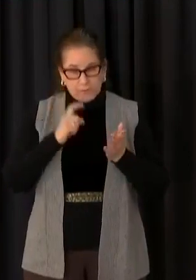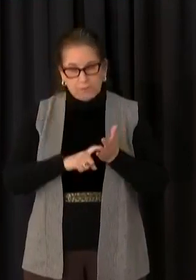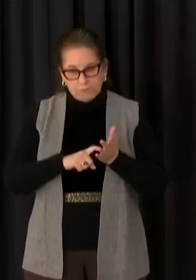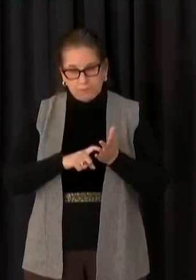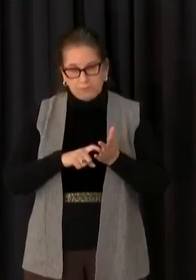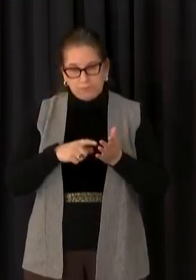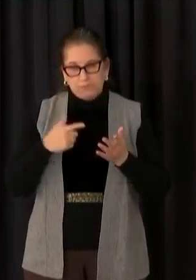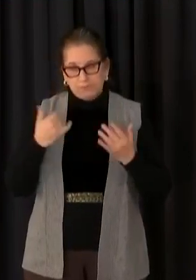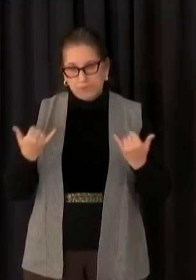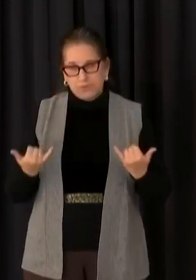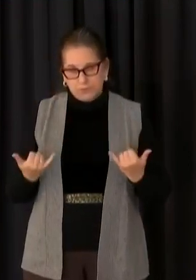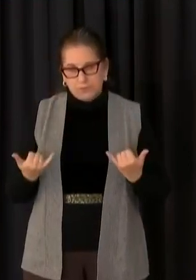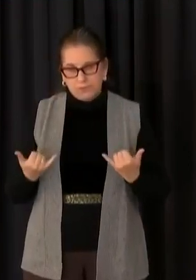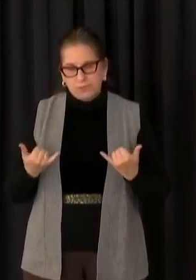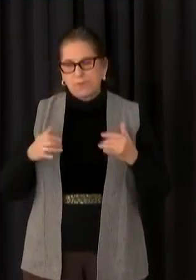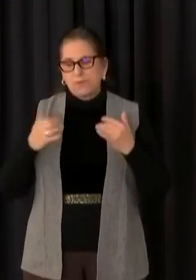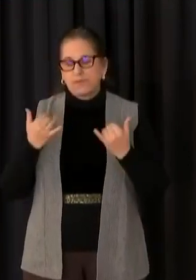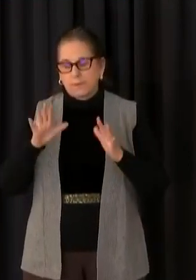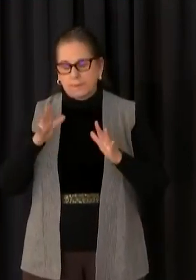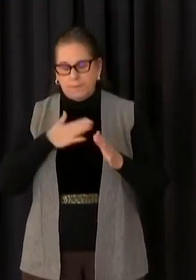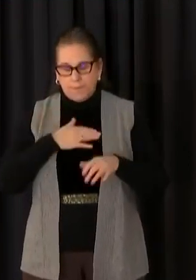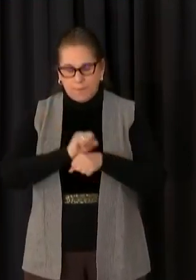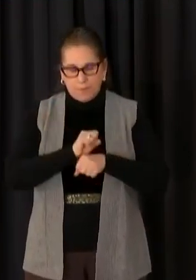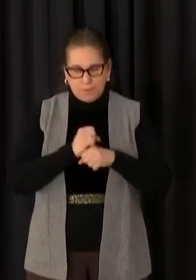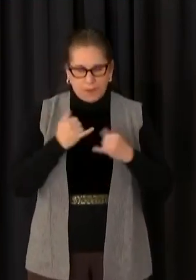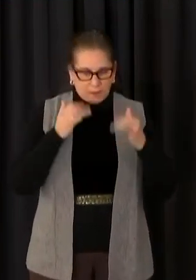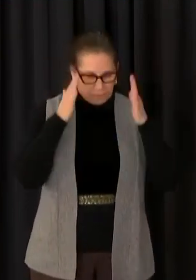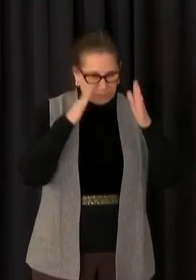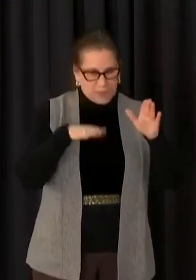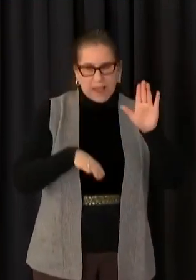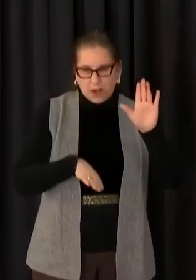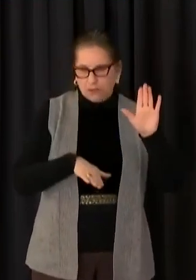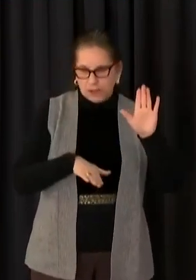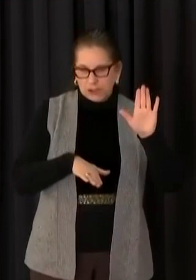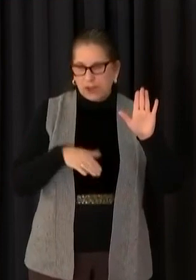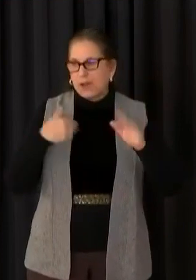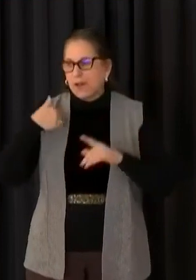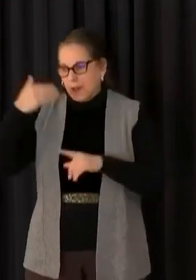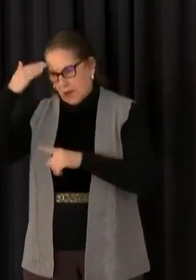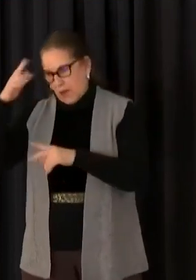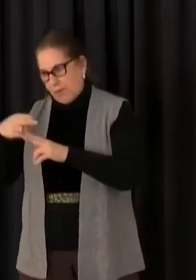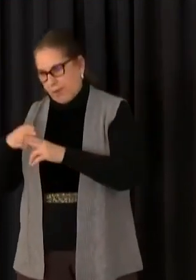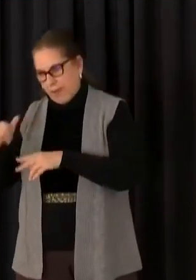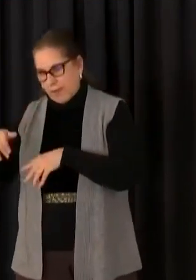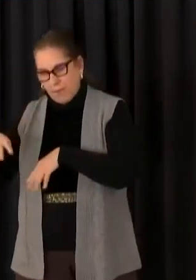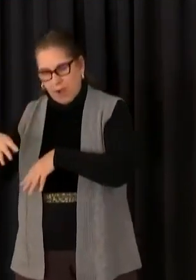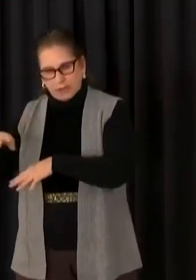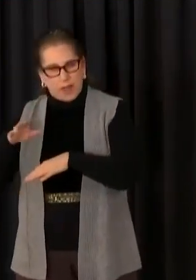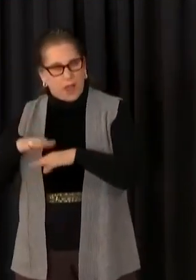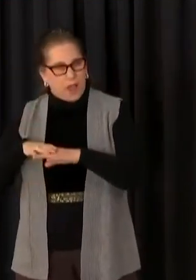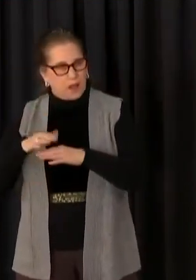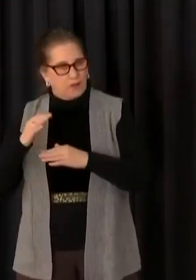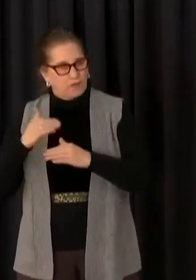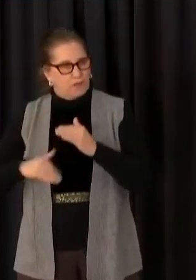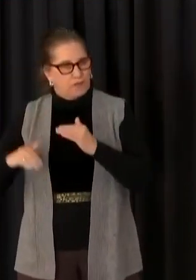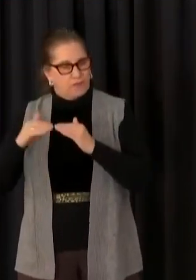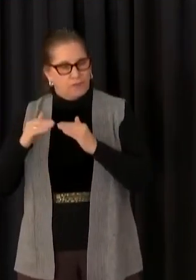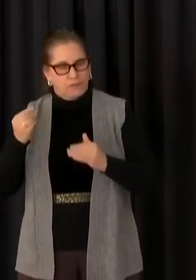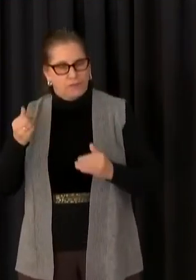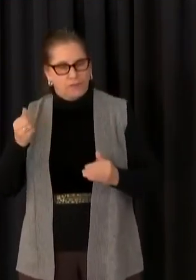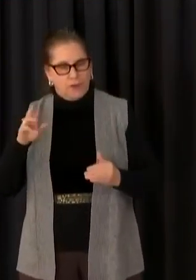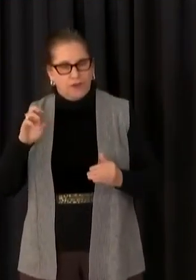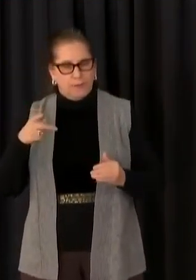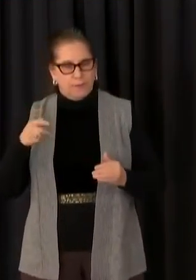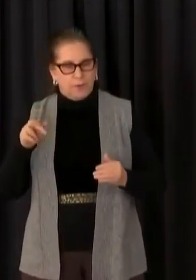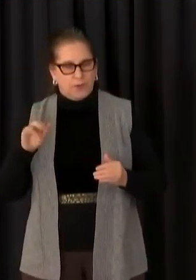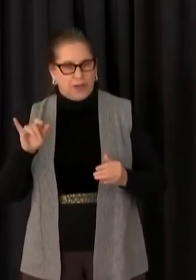intently focused right now for these next couple of days, specifically on inauguration while doing some planning for those other things.